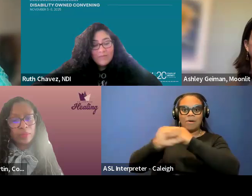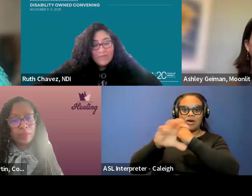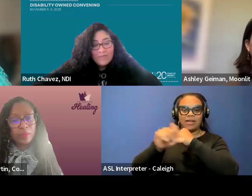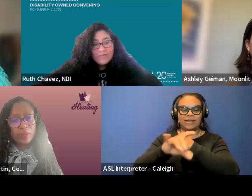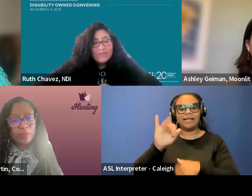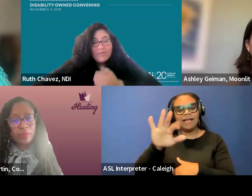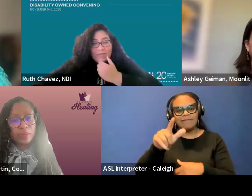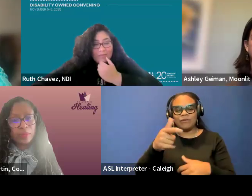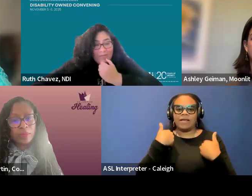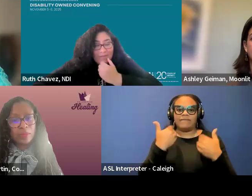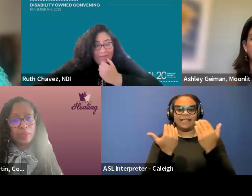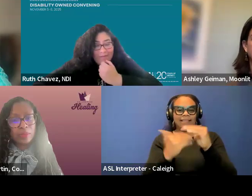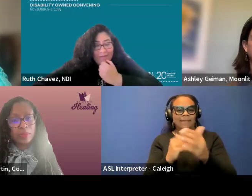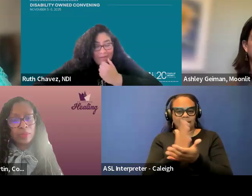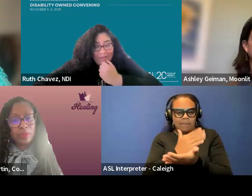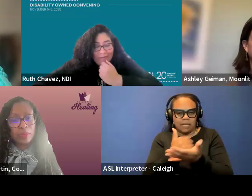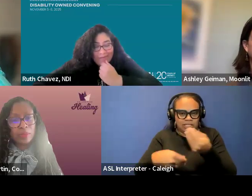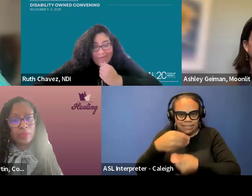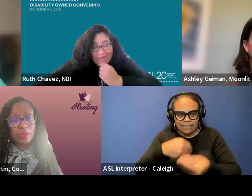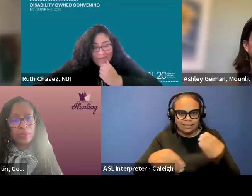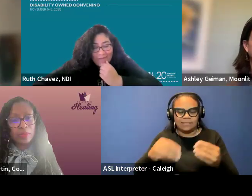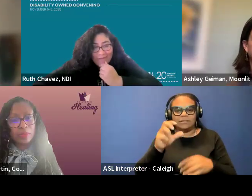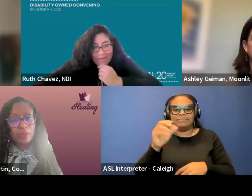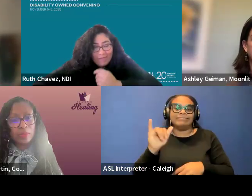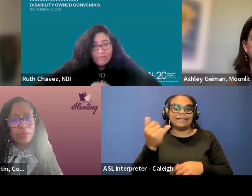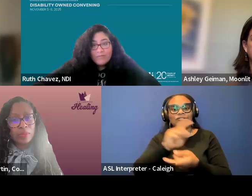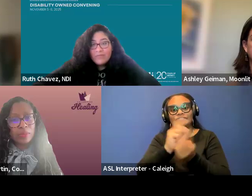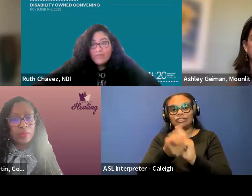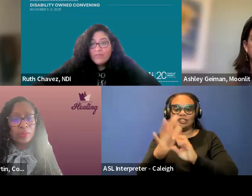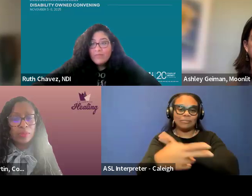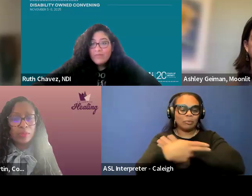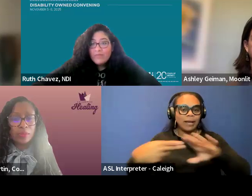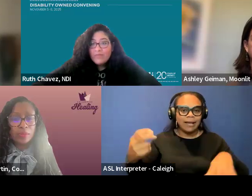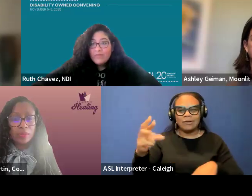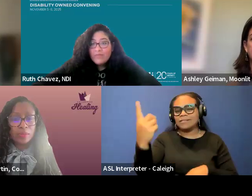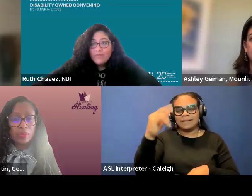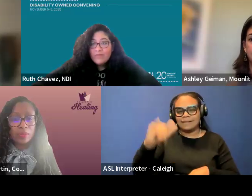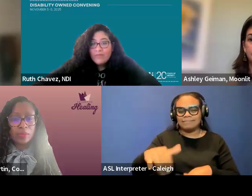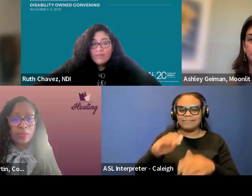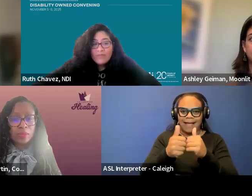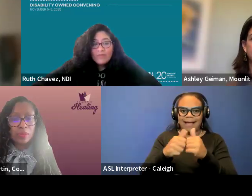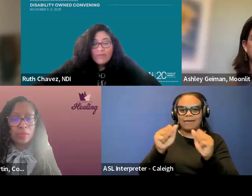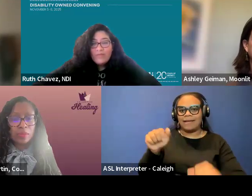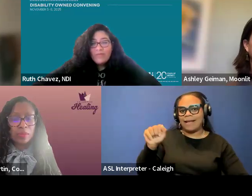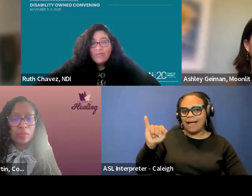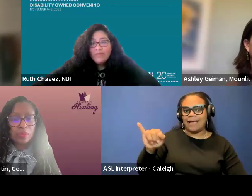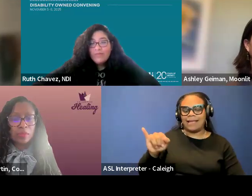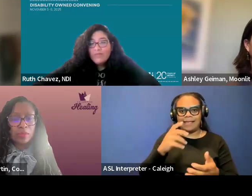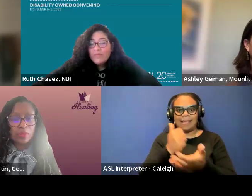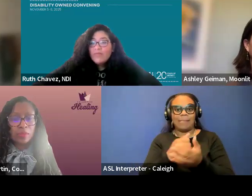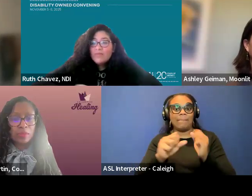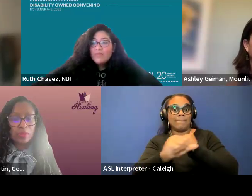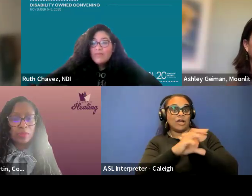budgets in like rebranding and anything like that? So how can AI streamline